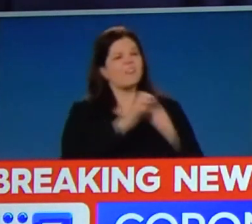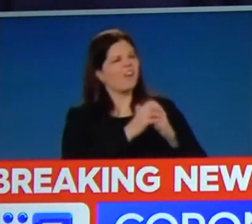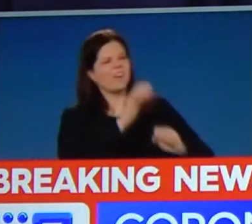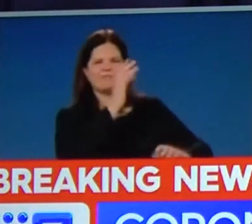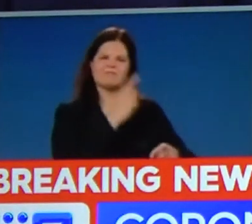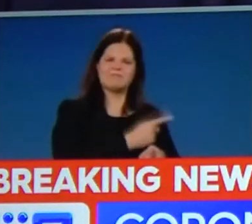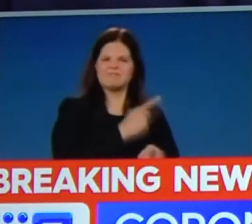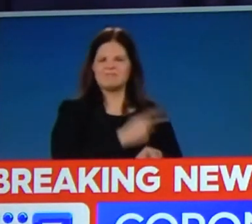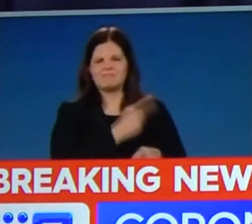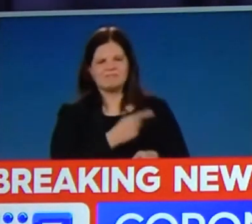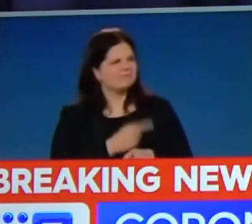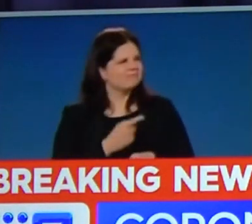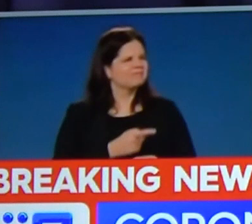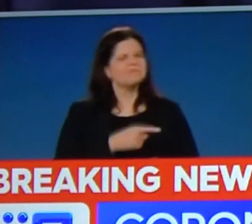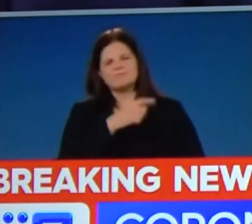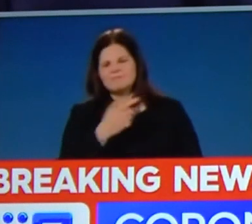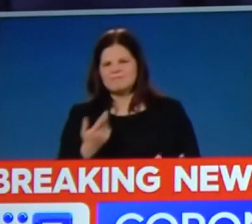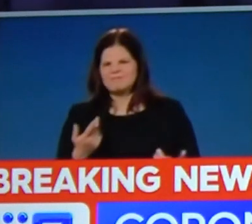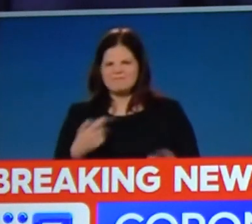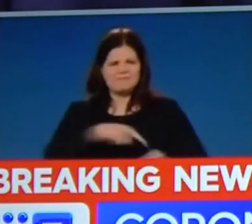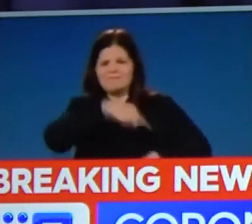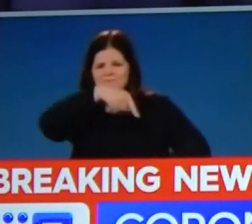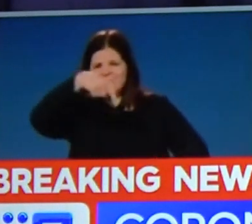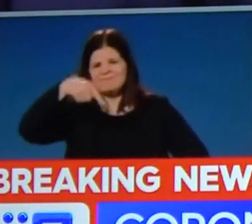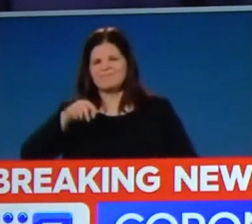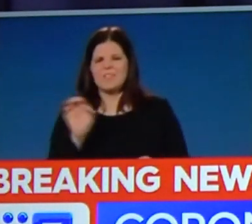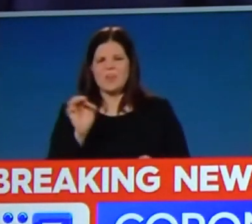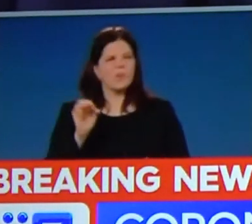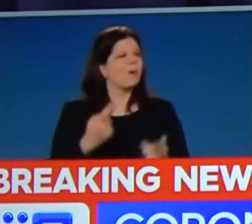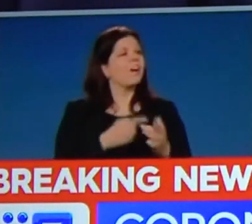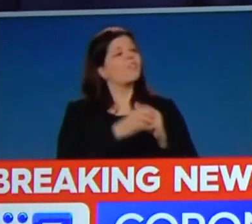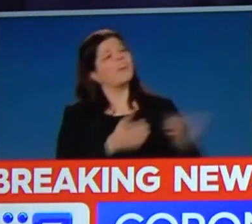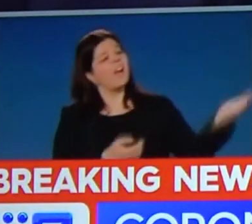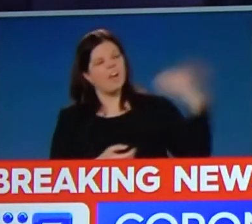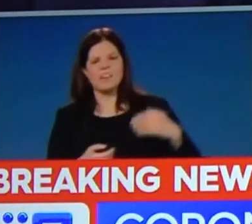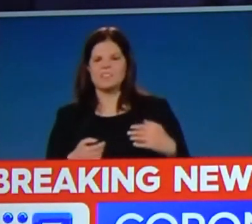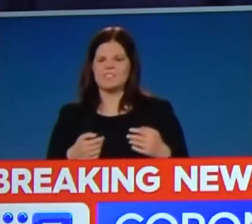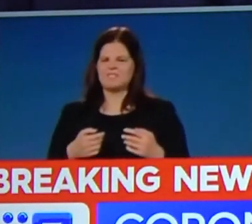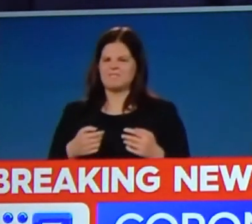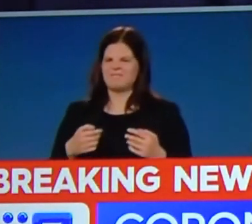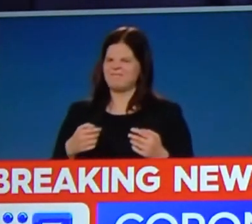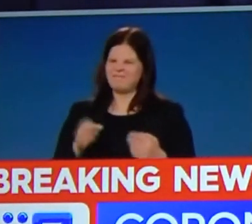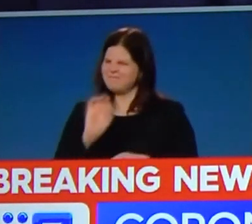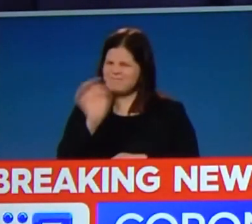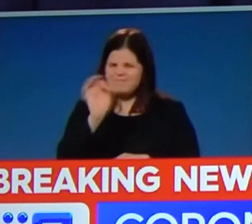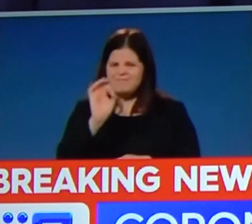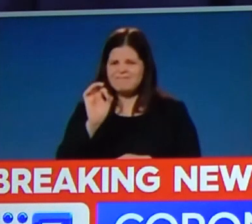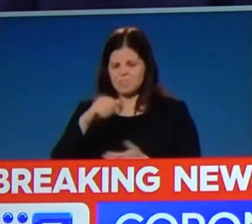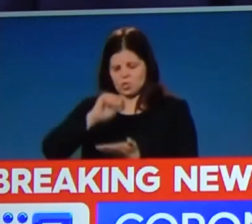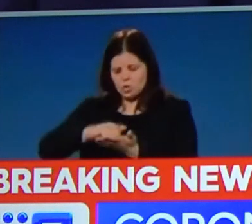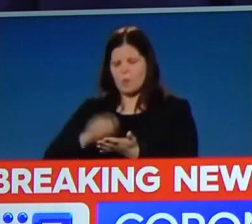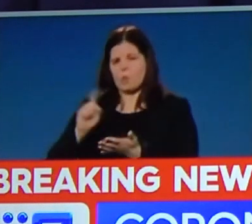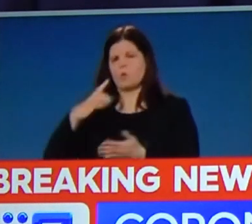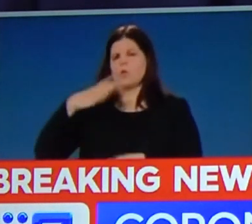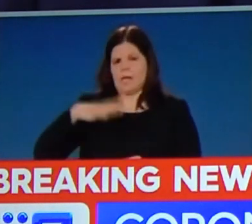people and having a long conversation and maybe drawing a few other friends across to catch up and on how it's all going. No,